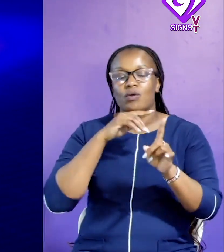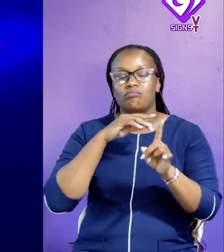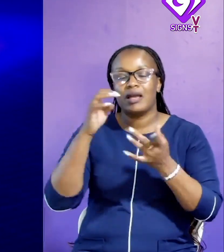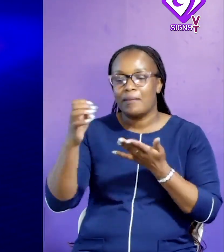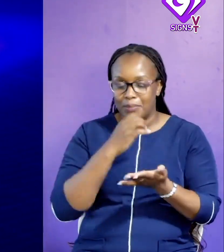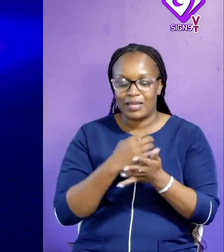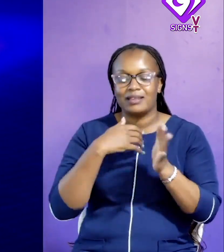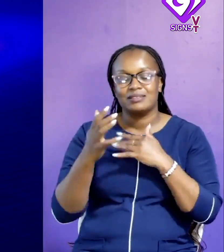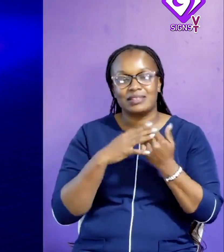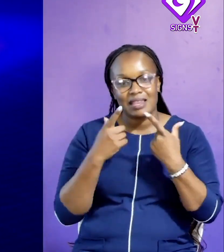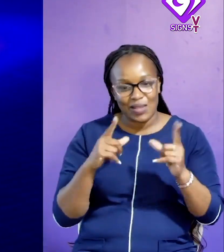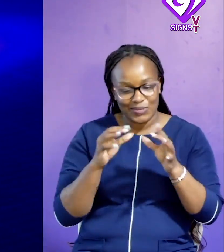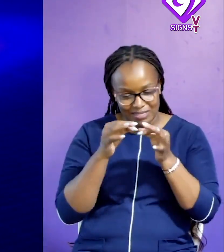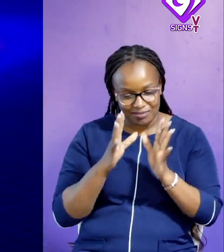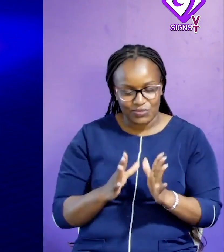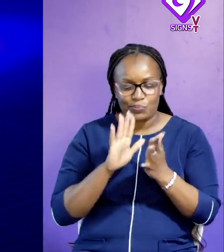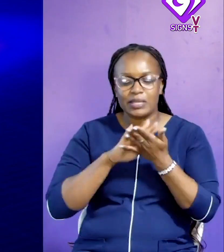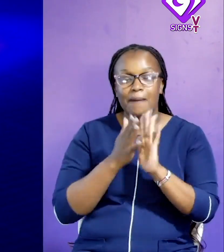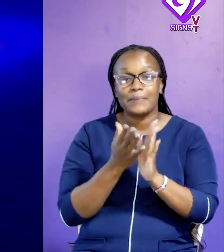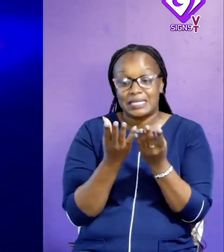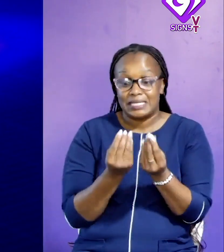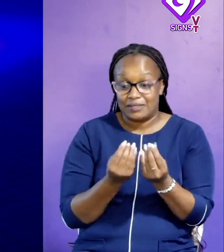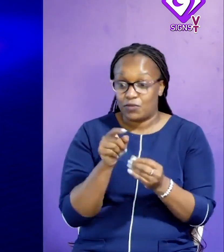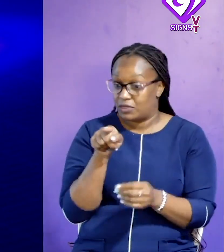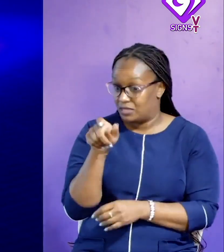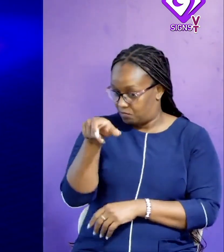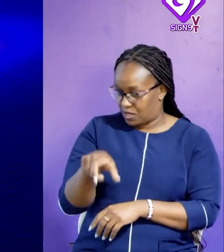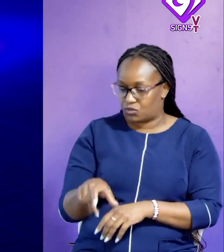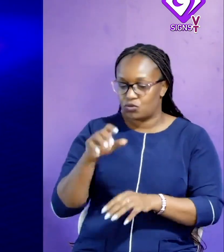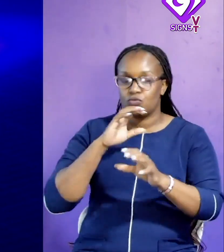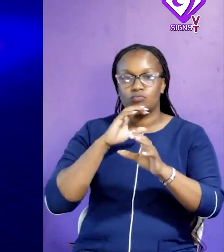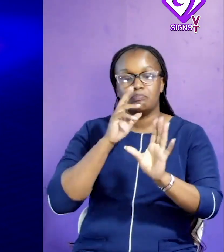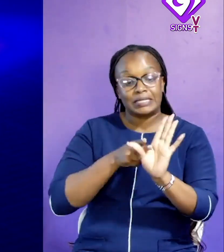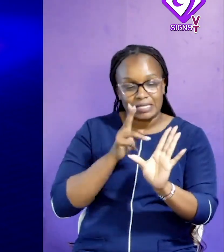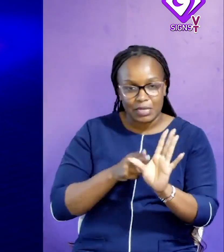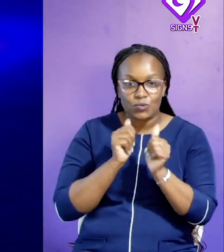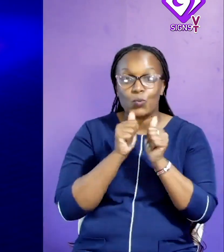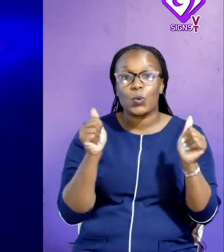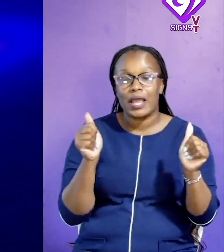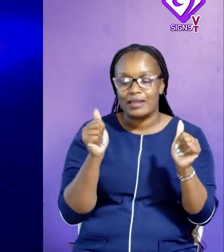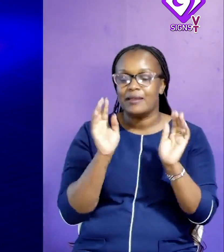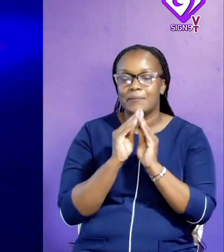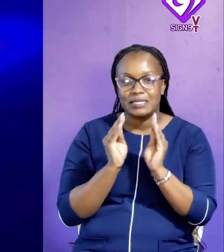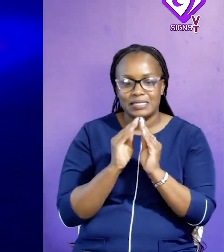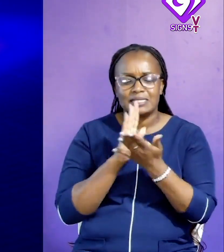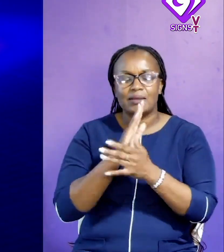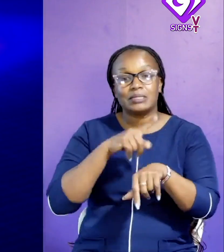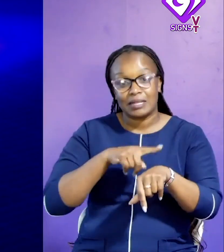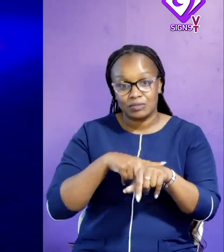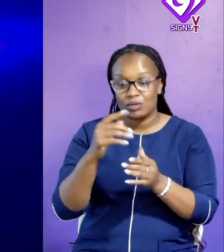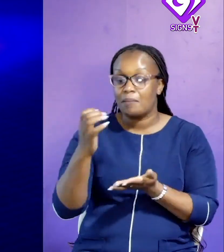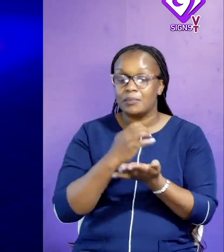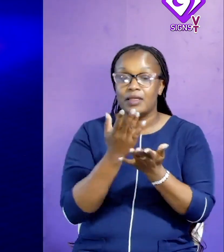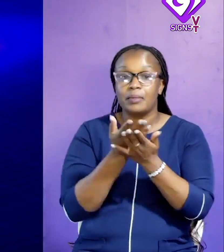this person kuwa anaweza communicate even to a meetings. Sometimes we employ them, but at the end of the day, we